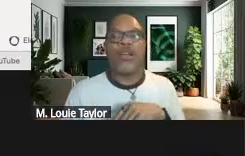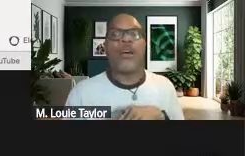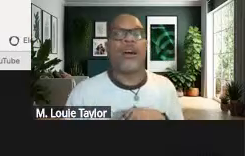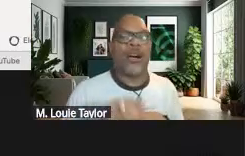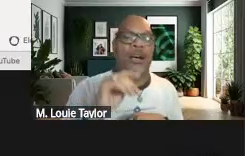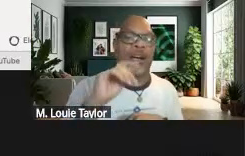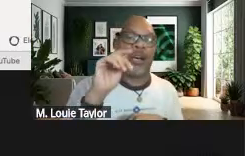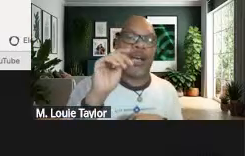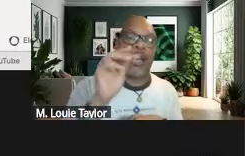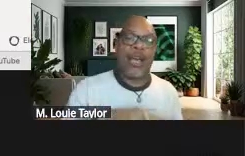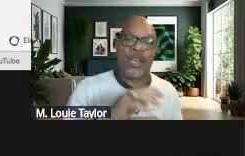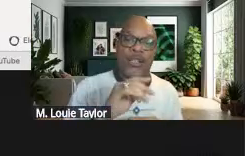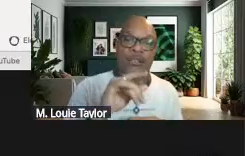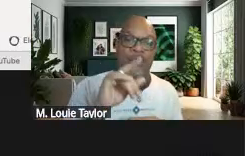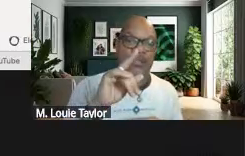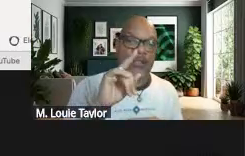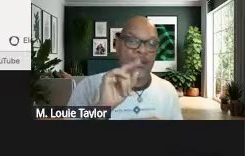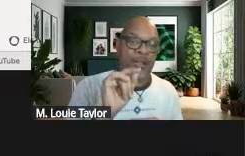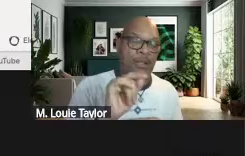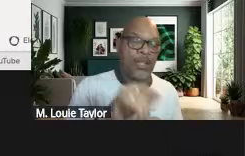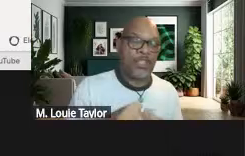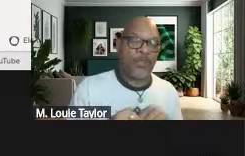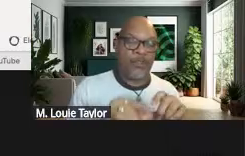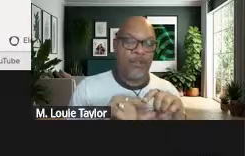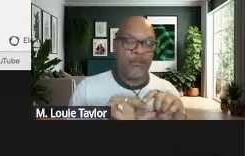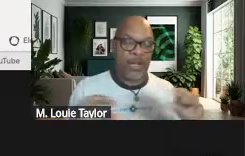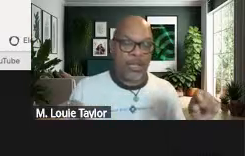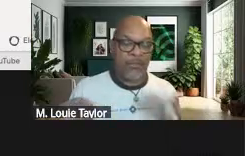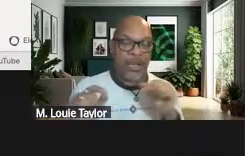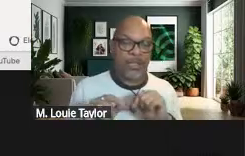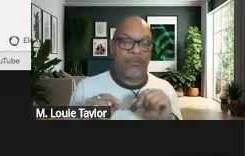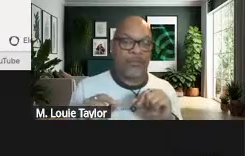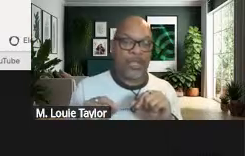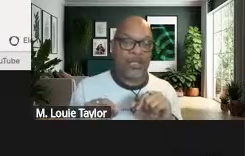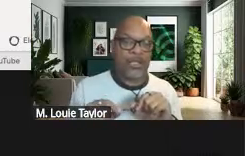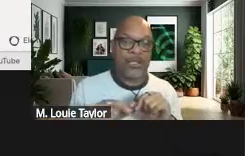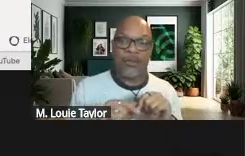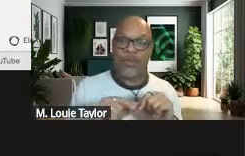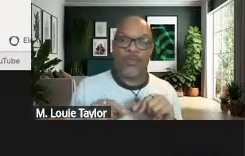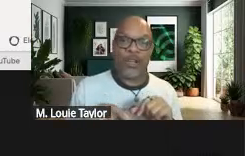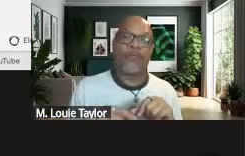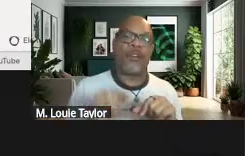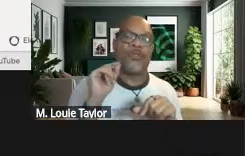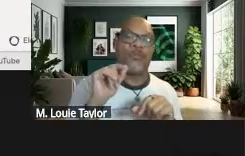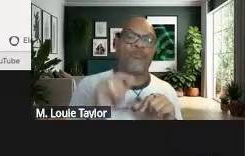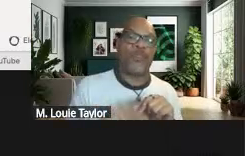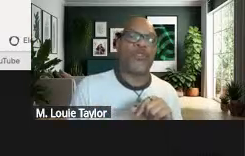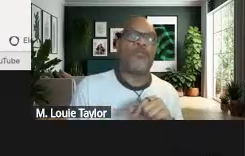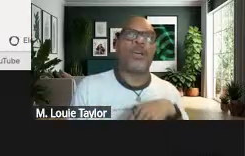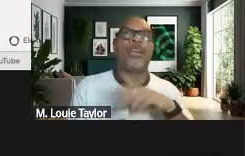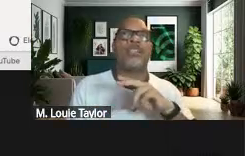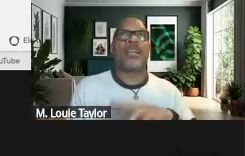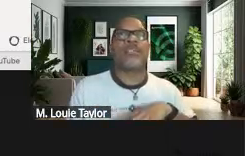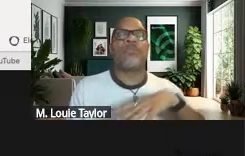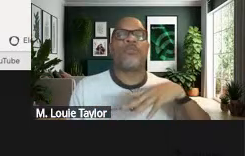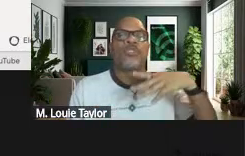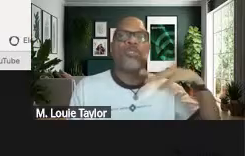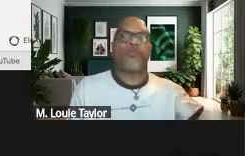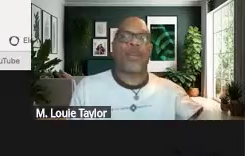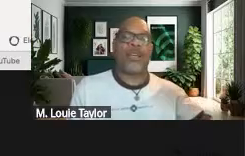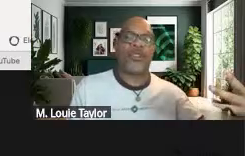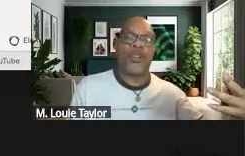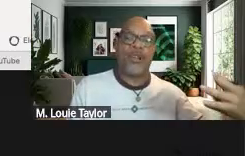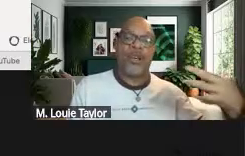great. And then click the big green button at the bottom that says "Send me more info." Boom! It takes them over